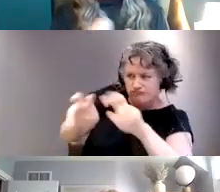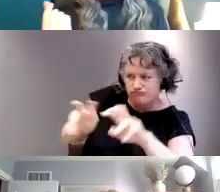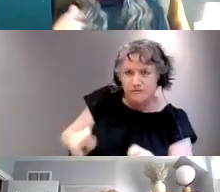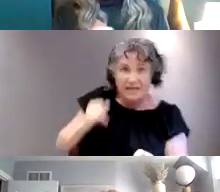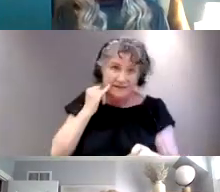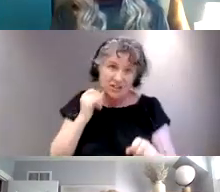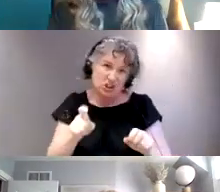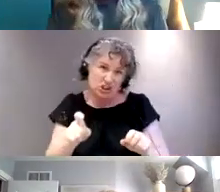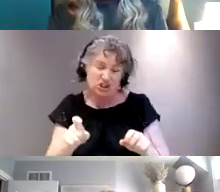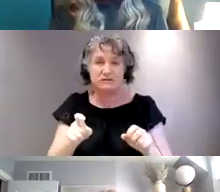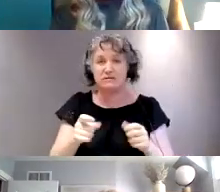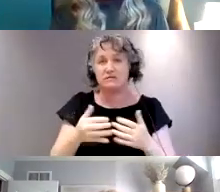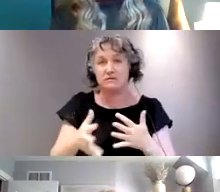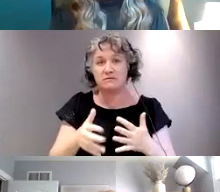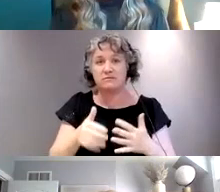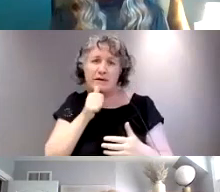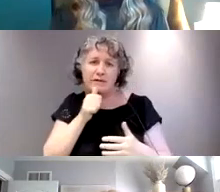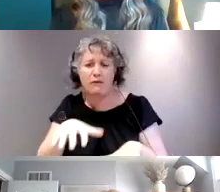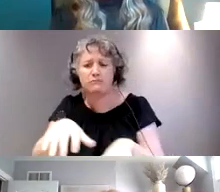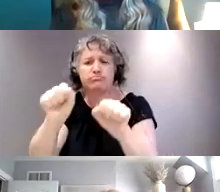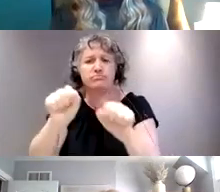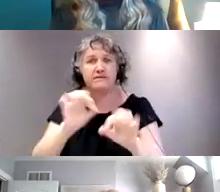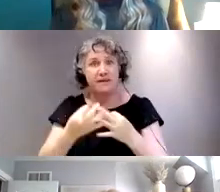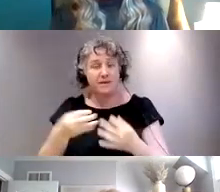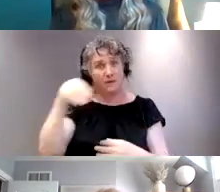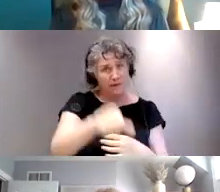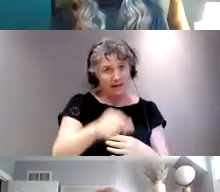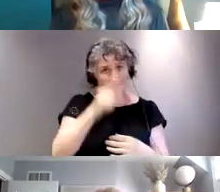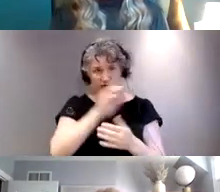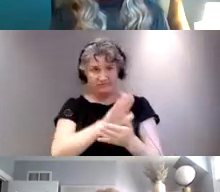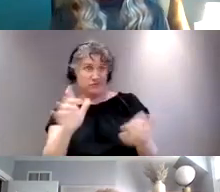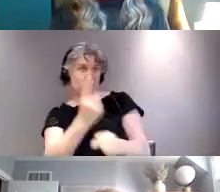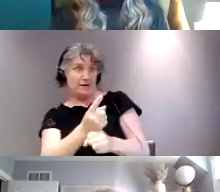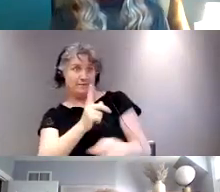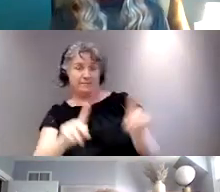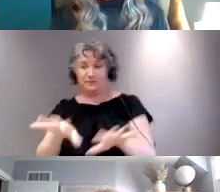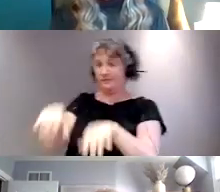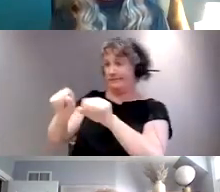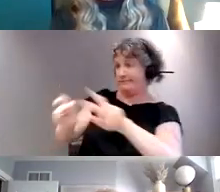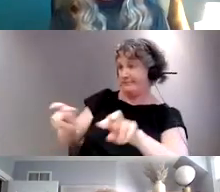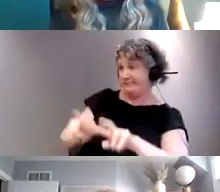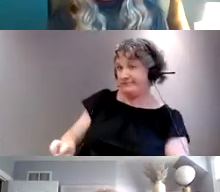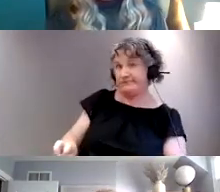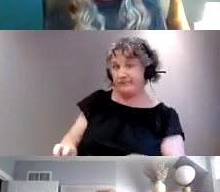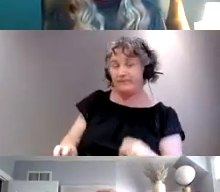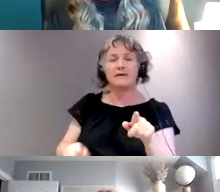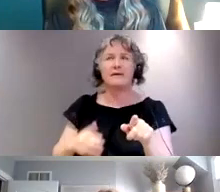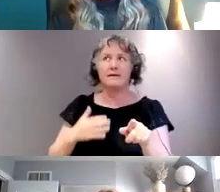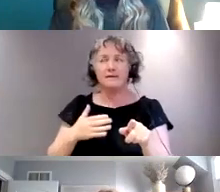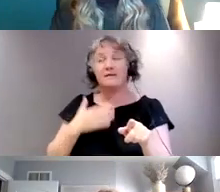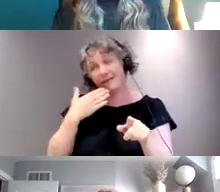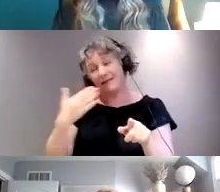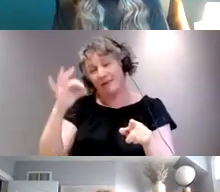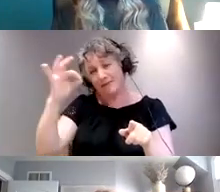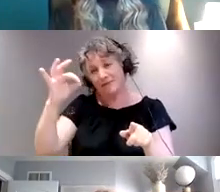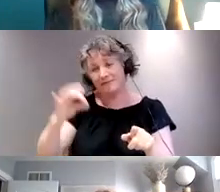by the family, and they're paid for. Wonderful. Thank you. Thank you. Very well said. And a few questions asking about if you could